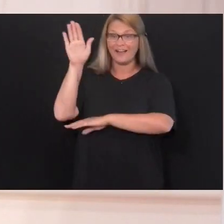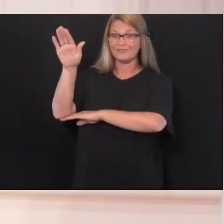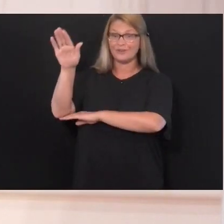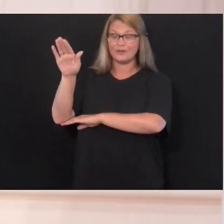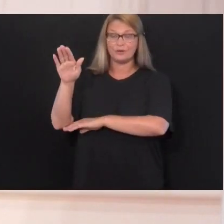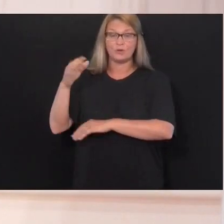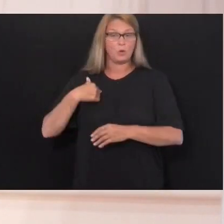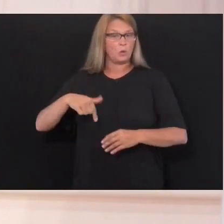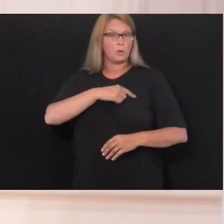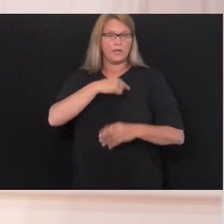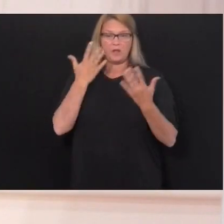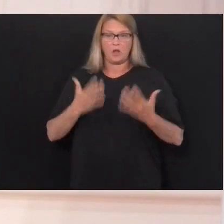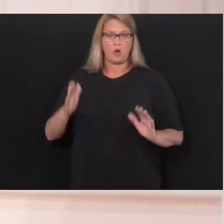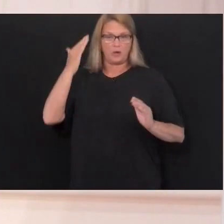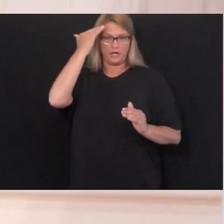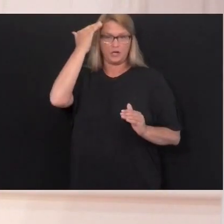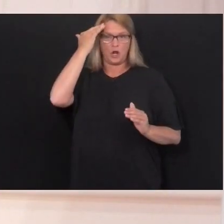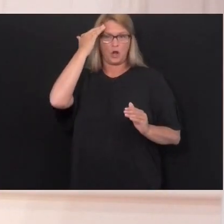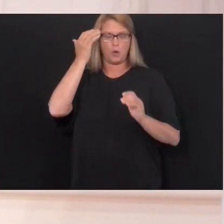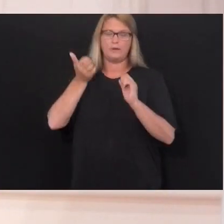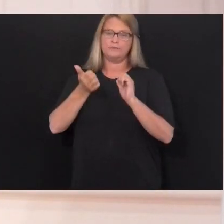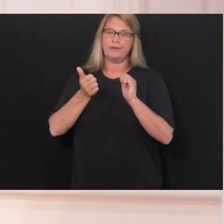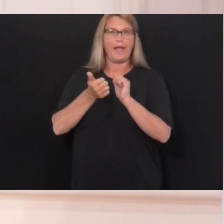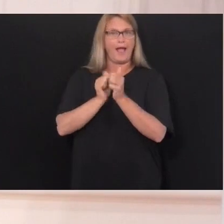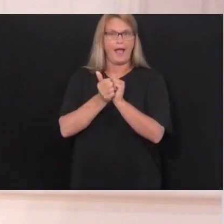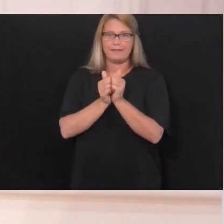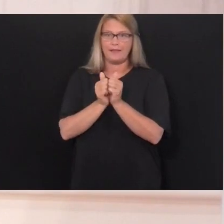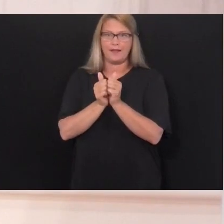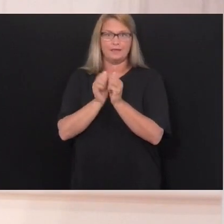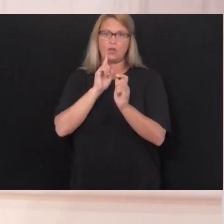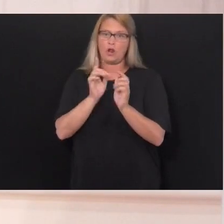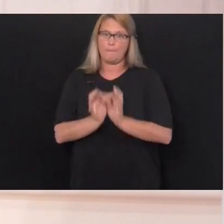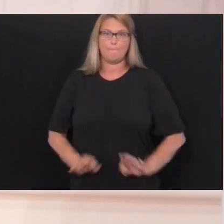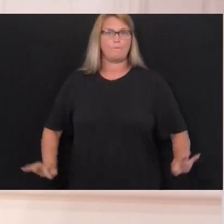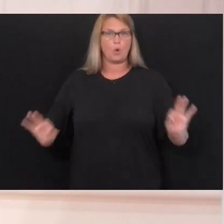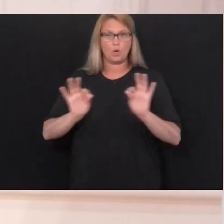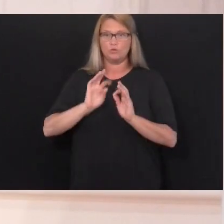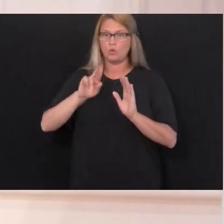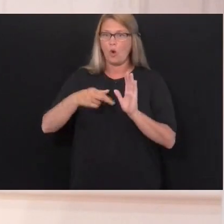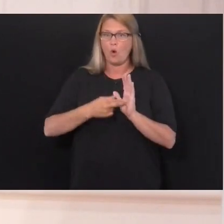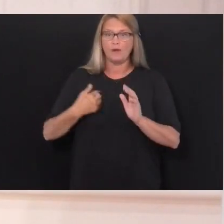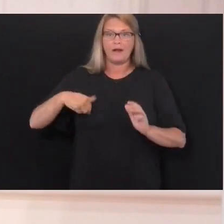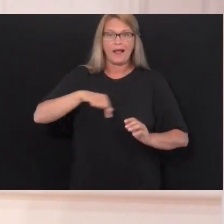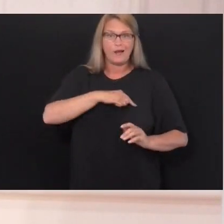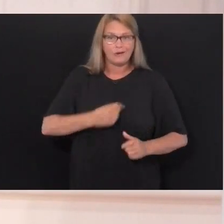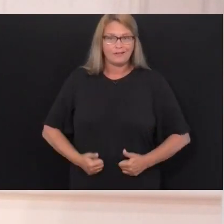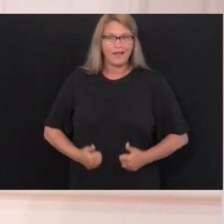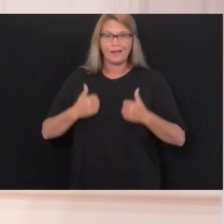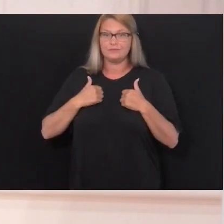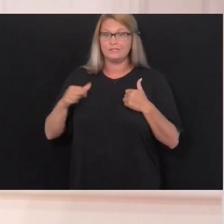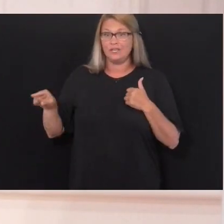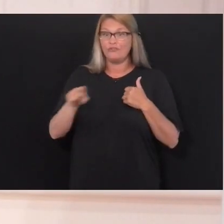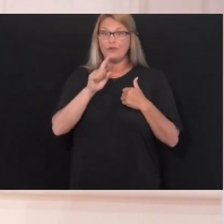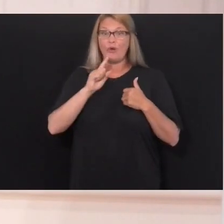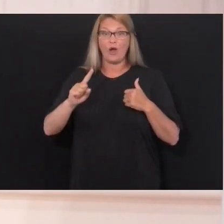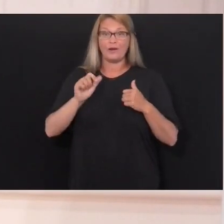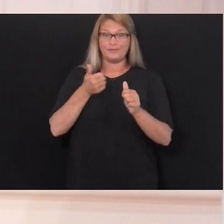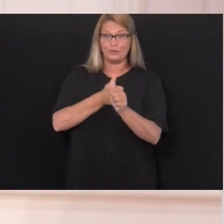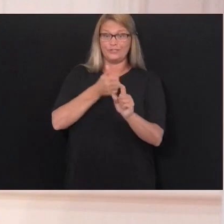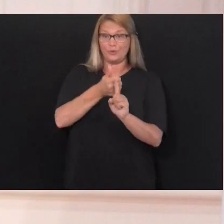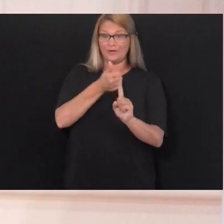just that. She's a Marshall graduate. She's MD. I mean, you'll hear from her in just a few minutes, but boy, we're really,